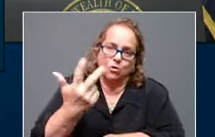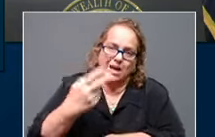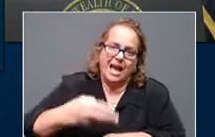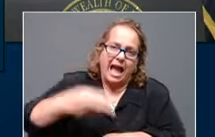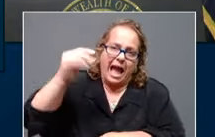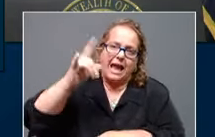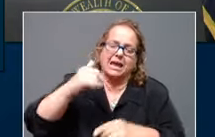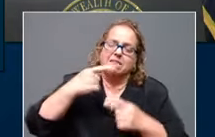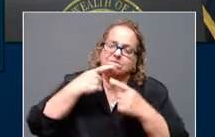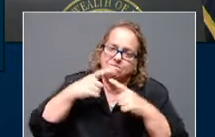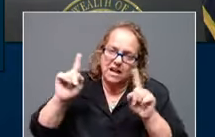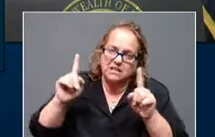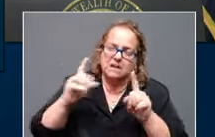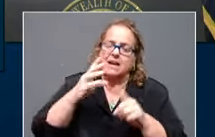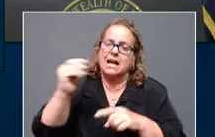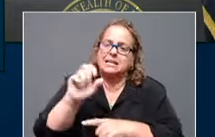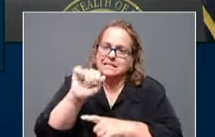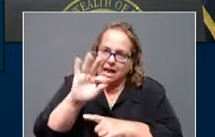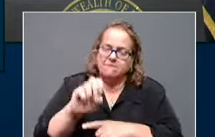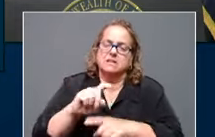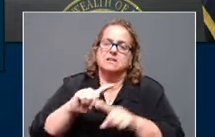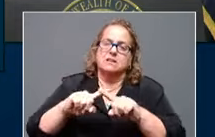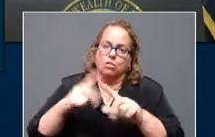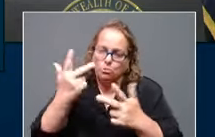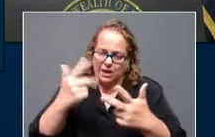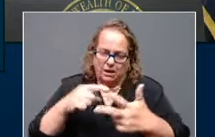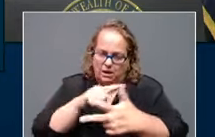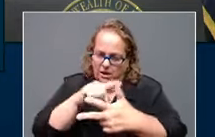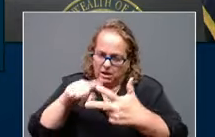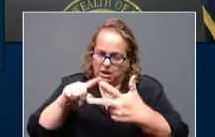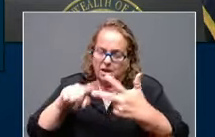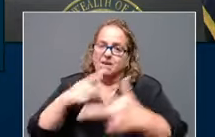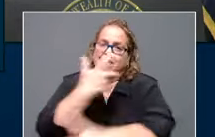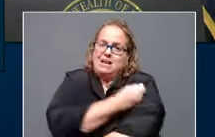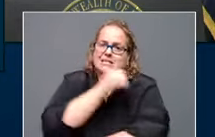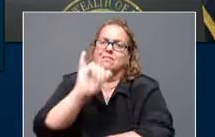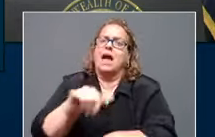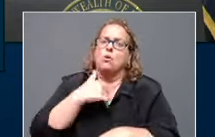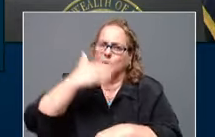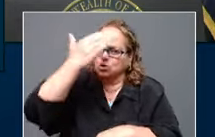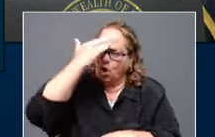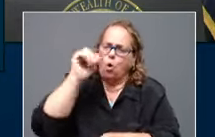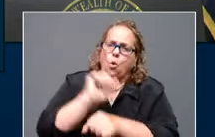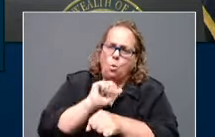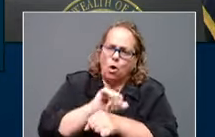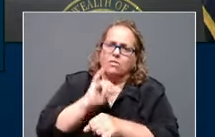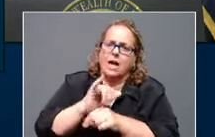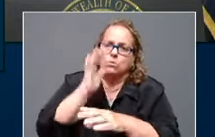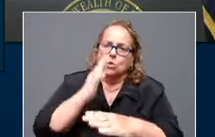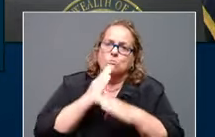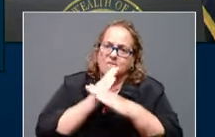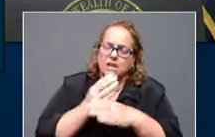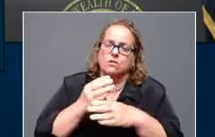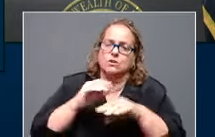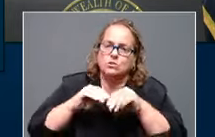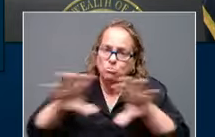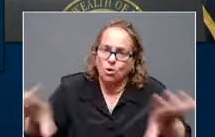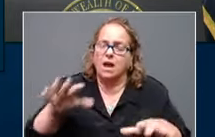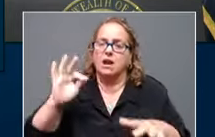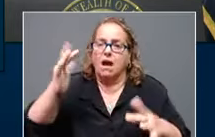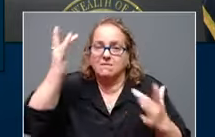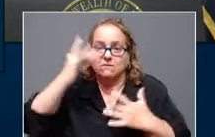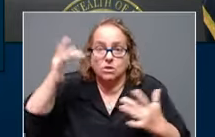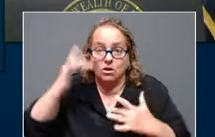going to work without masks, feeling safe, and growing the economy. The Chamber recently